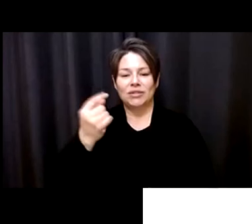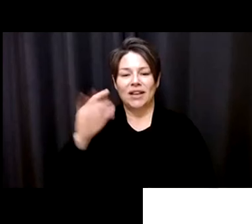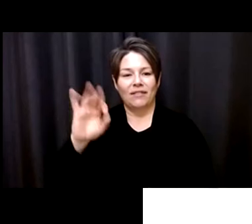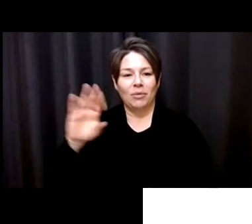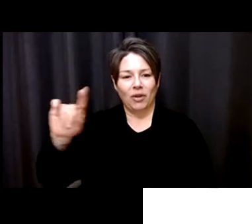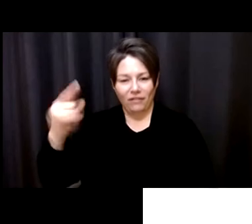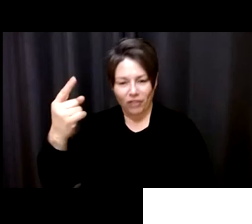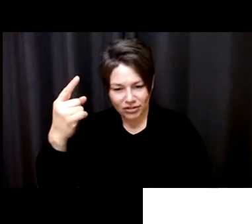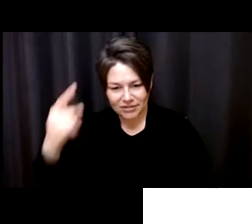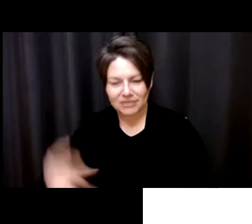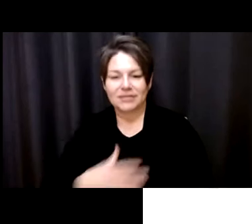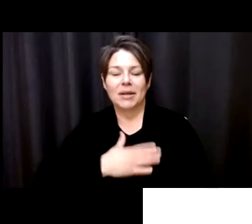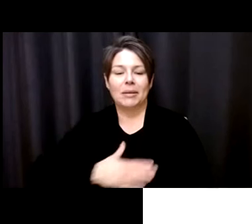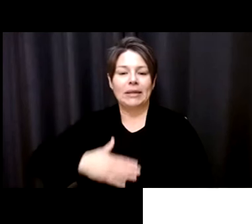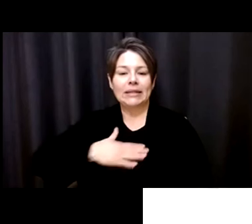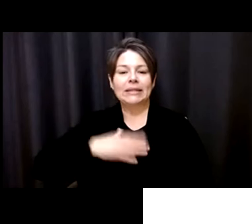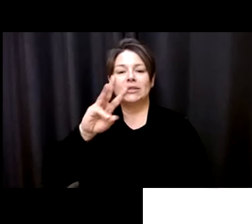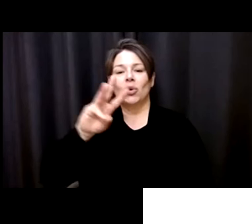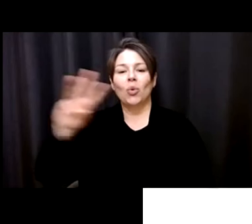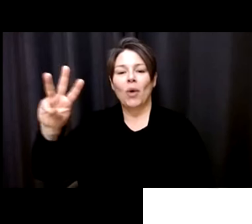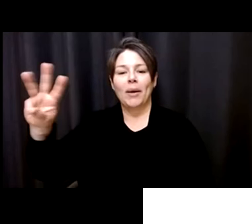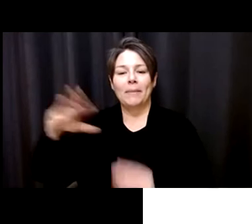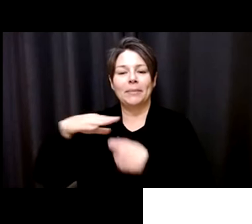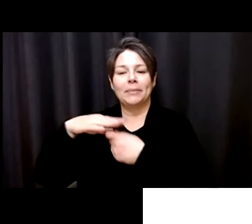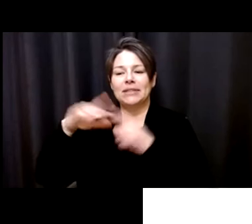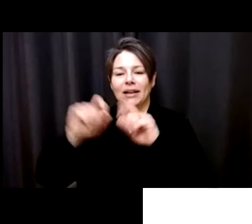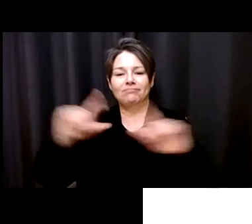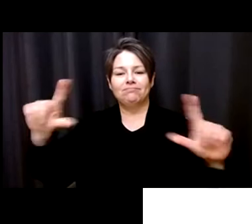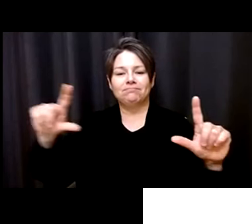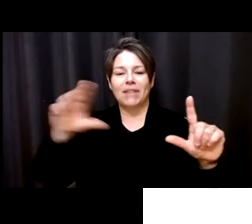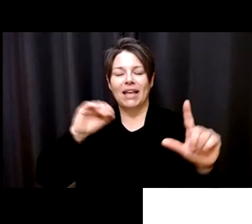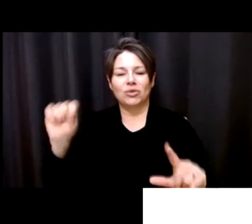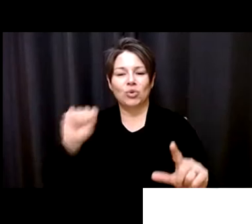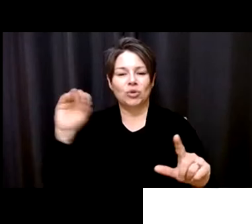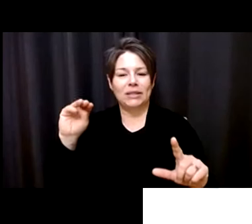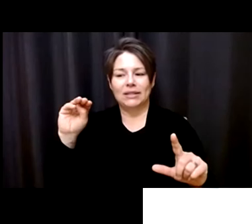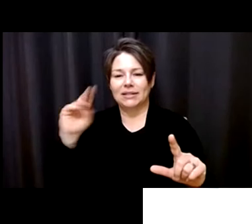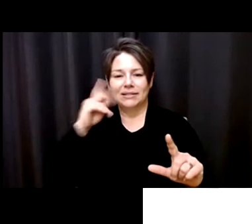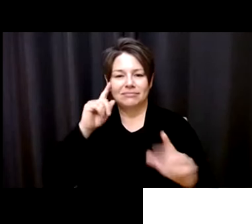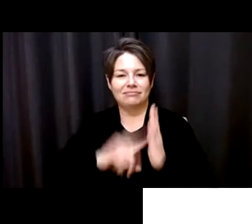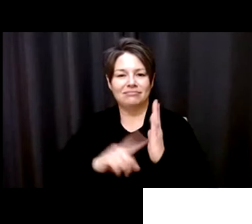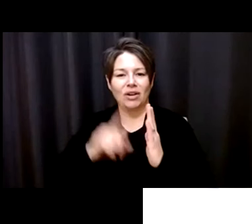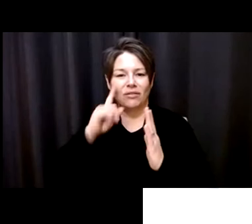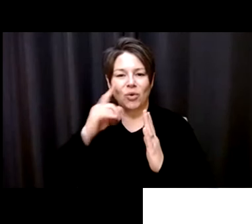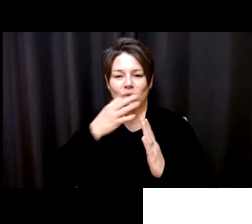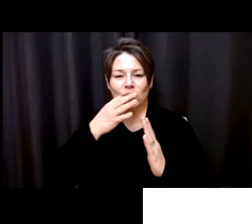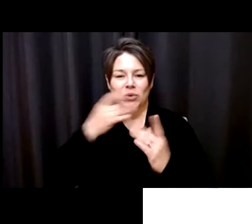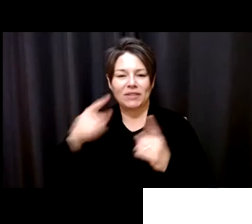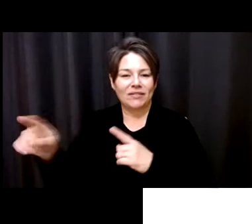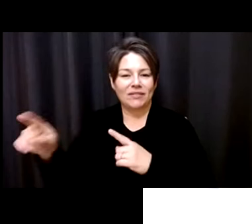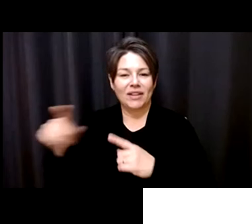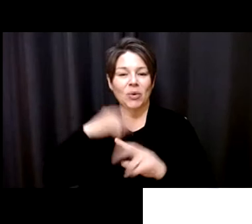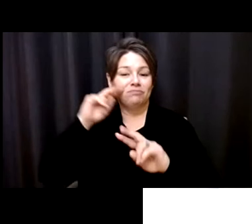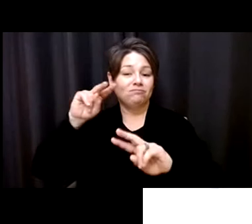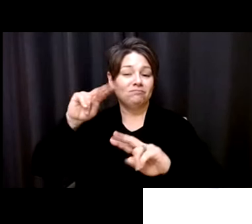1st. And please check our website and social media for upcoming events. So we look forward